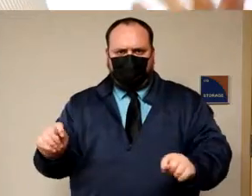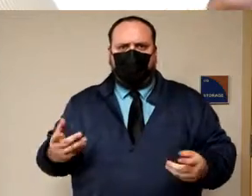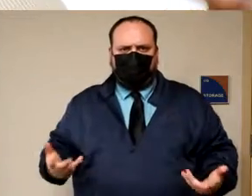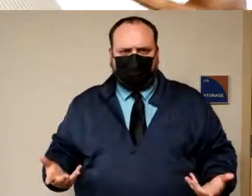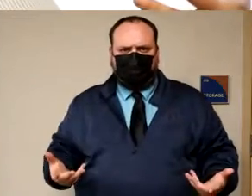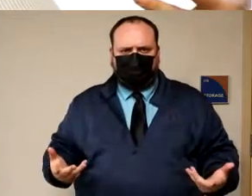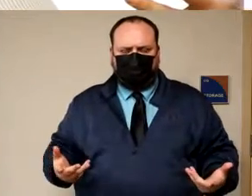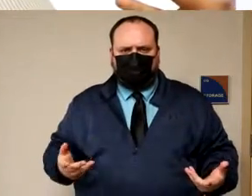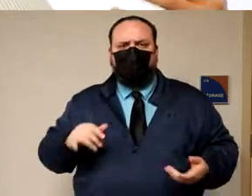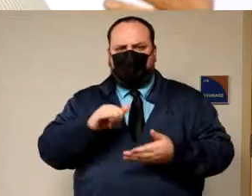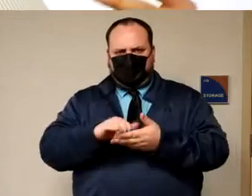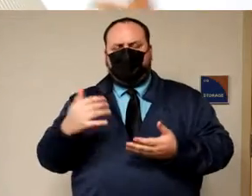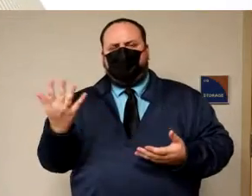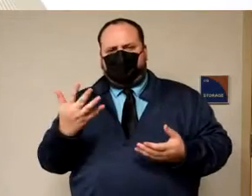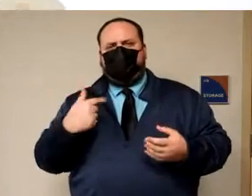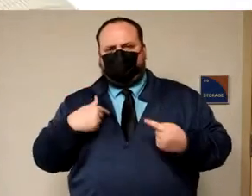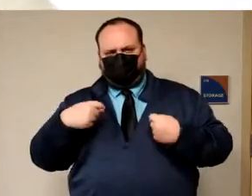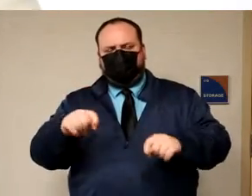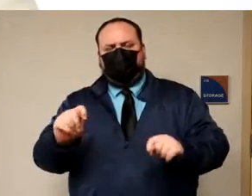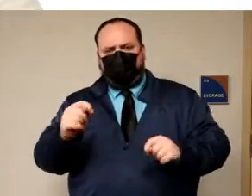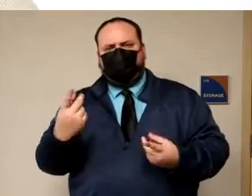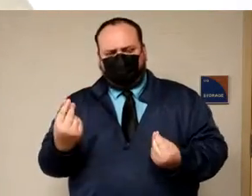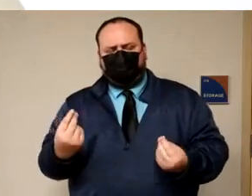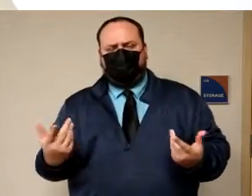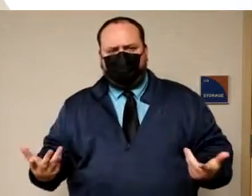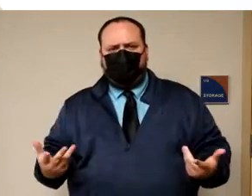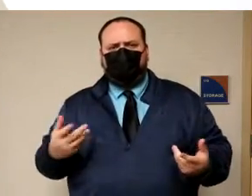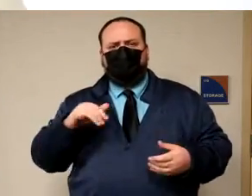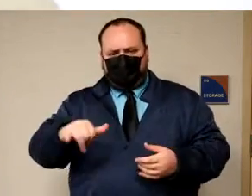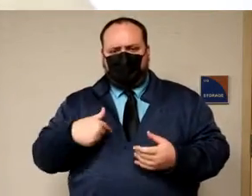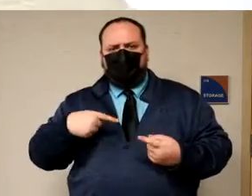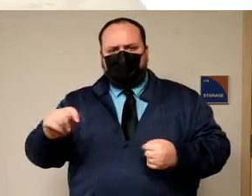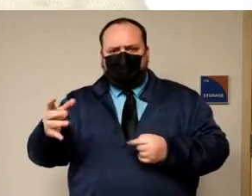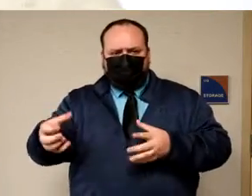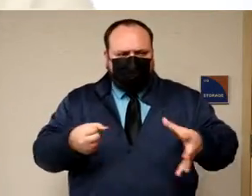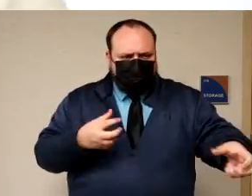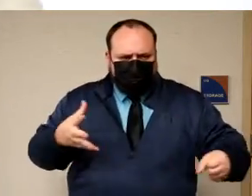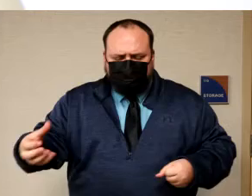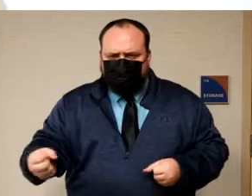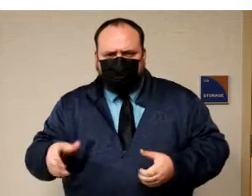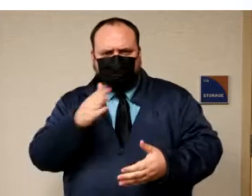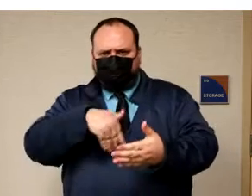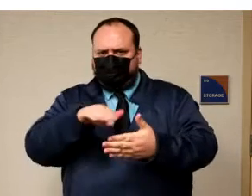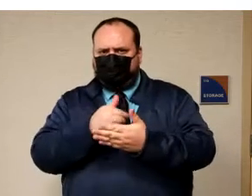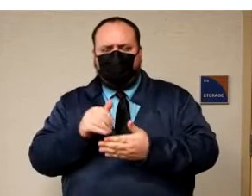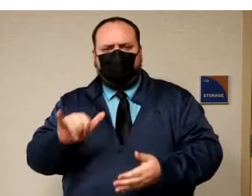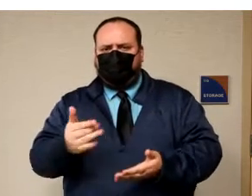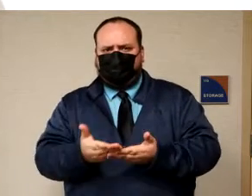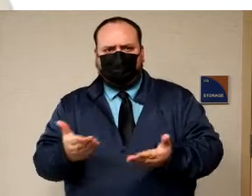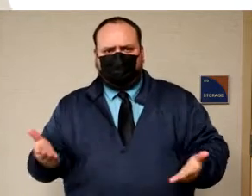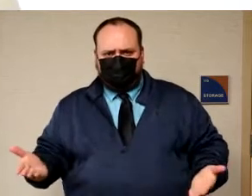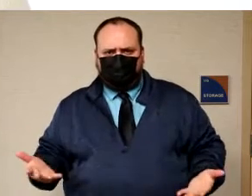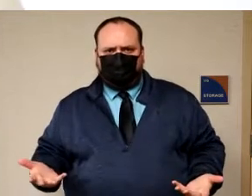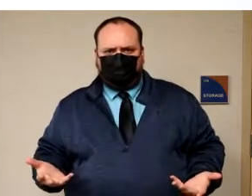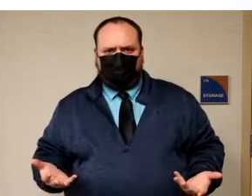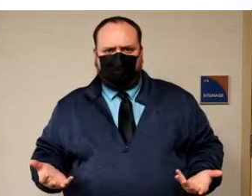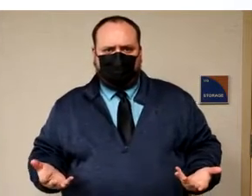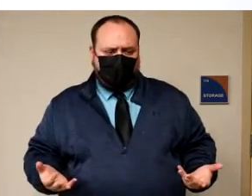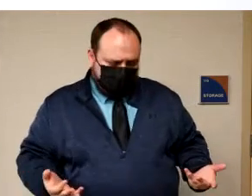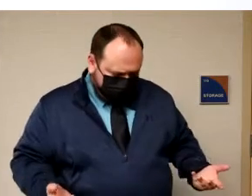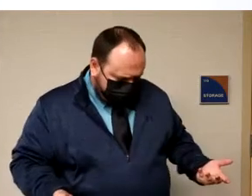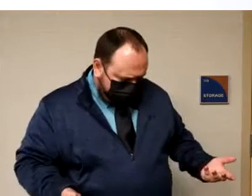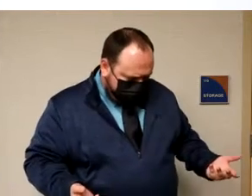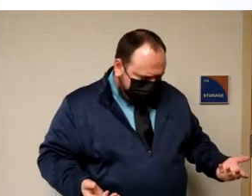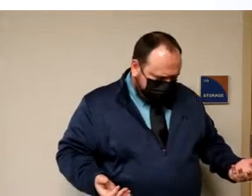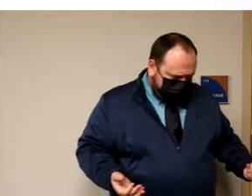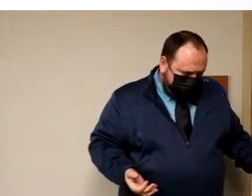of for us, coming at from a high level view, trying to take in all of those things into consideration. 3 or 4 scenarios. I believe